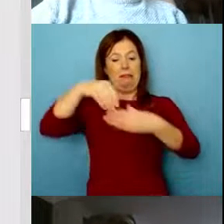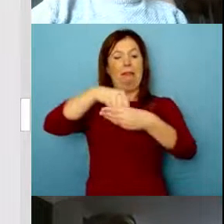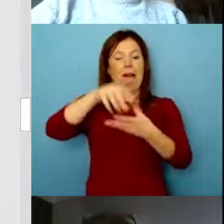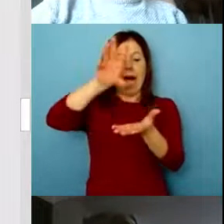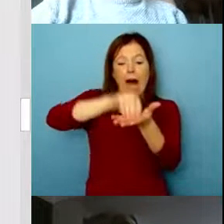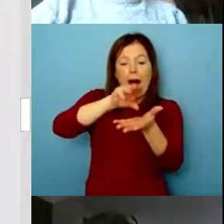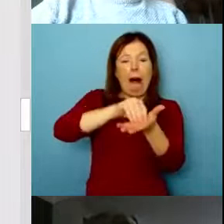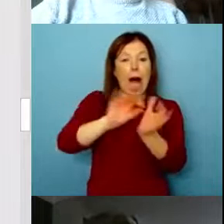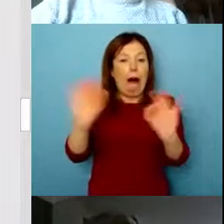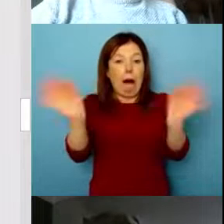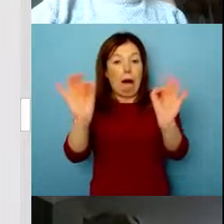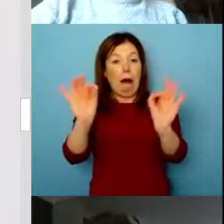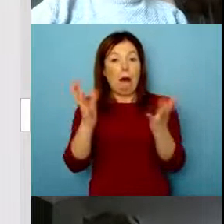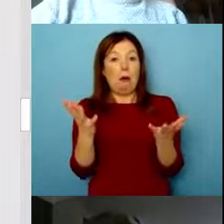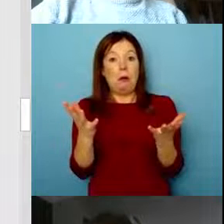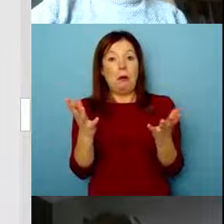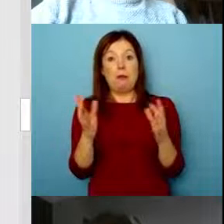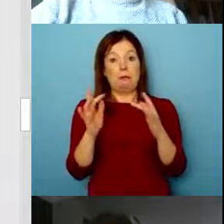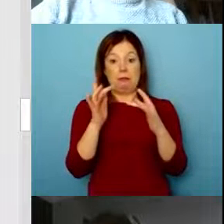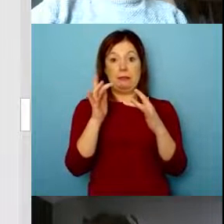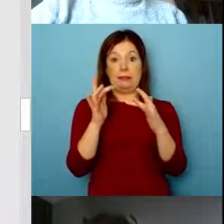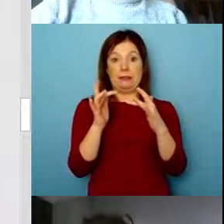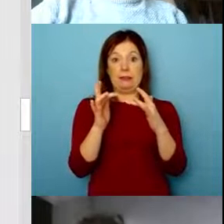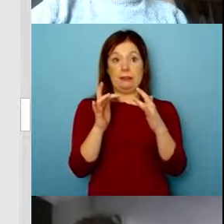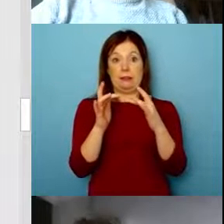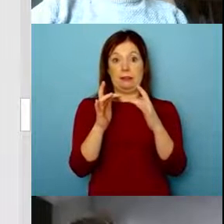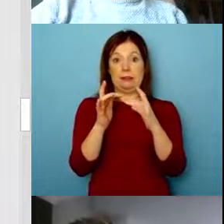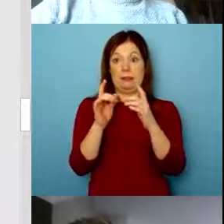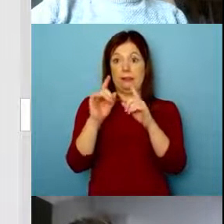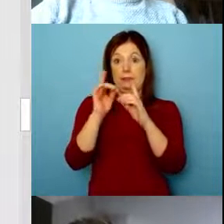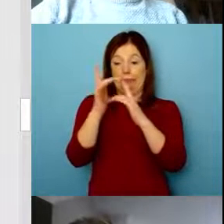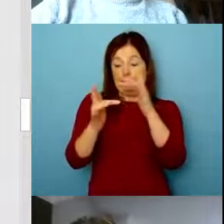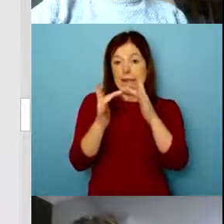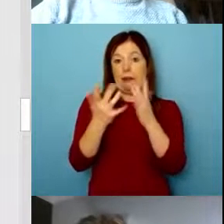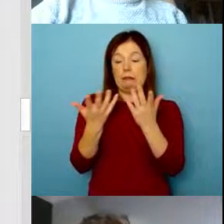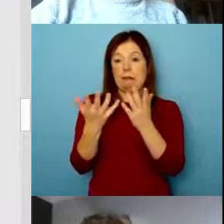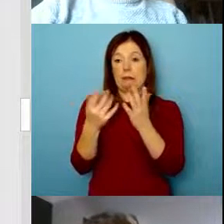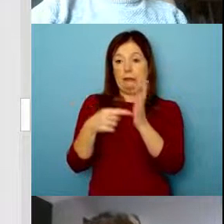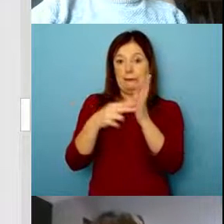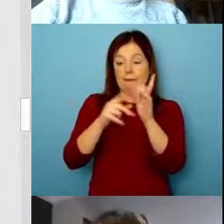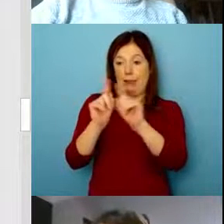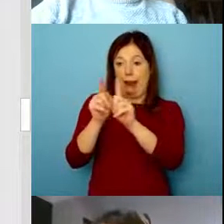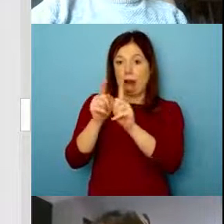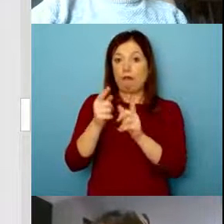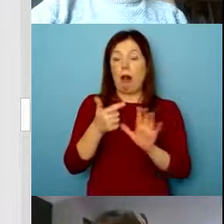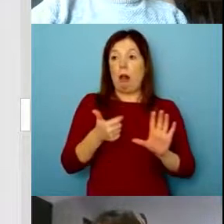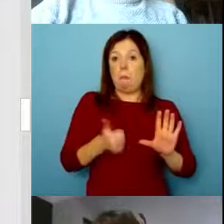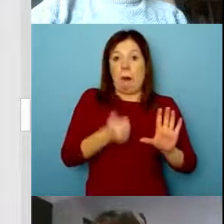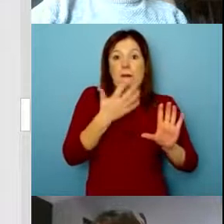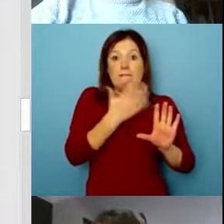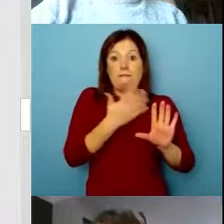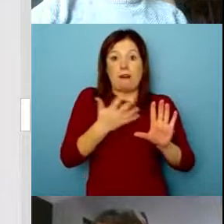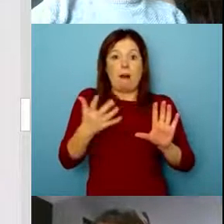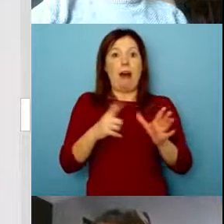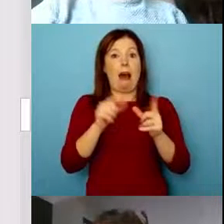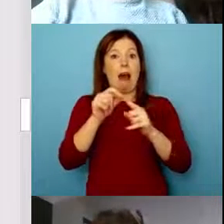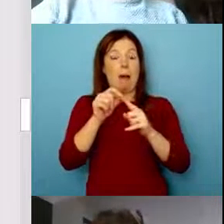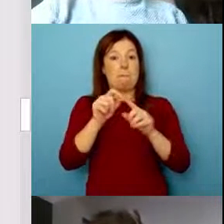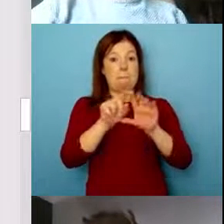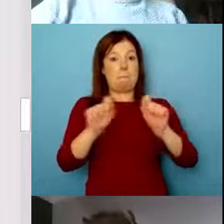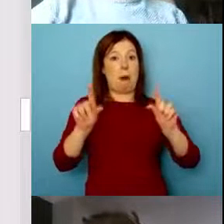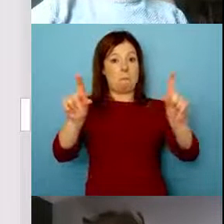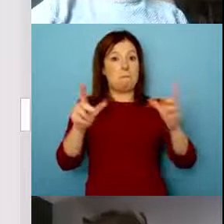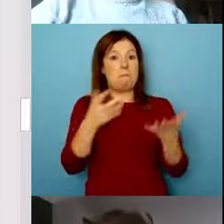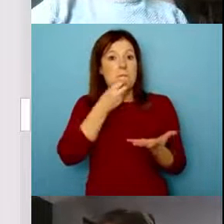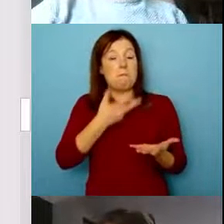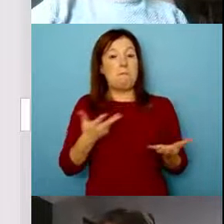at 555. So as long as you've connected to the aerial and connected to the internet, just press 555 and you'll see the app. And as I